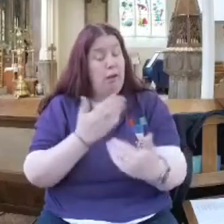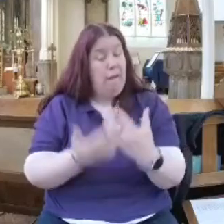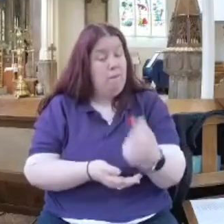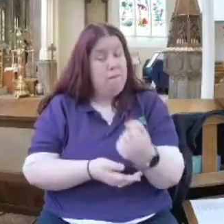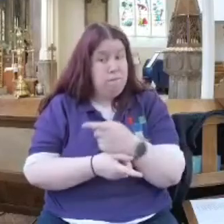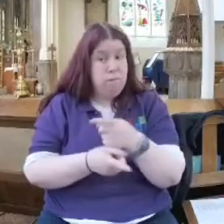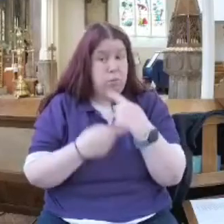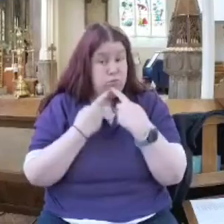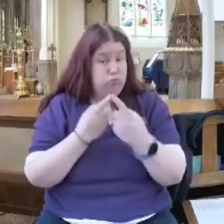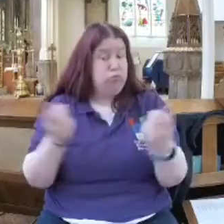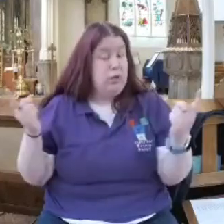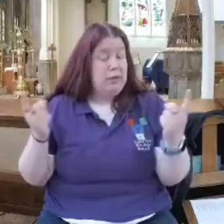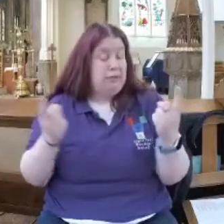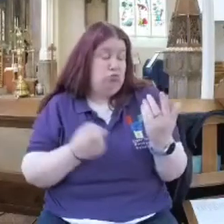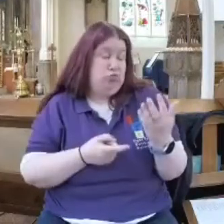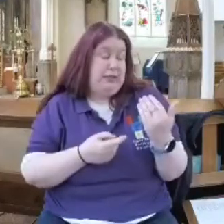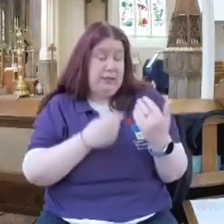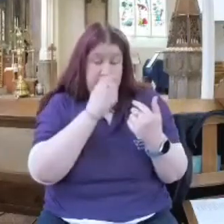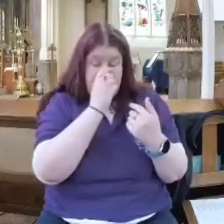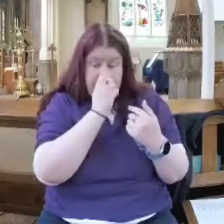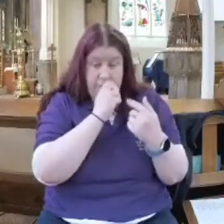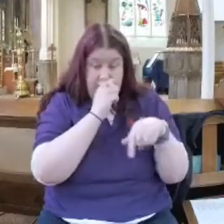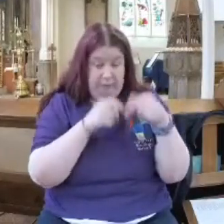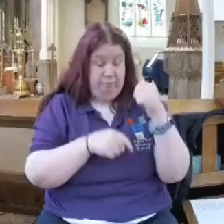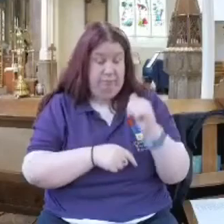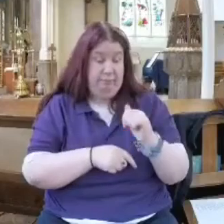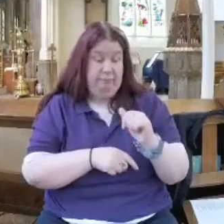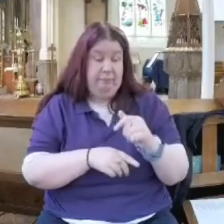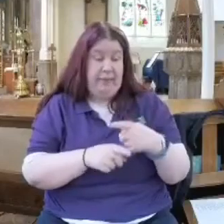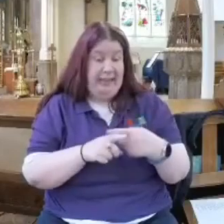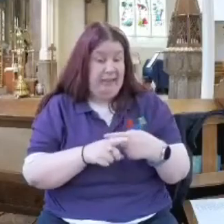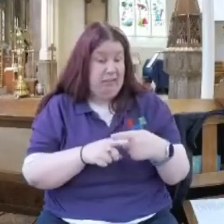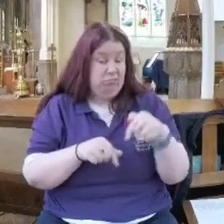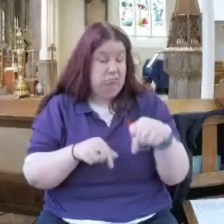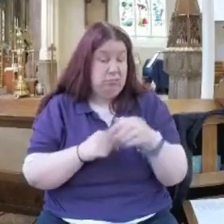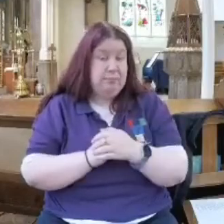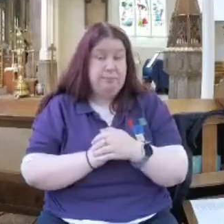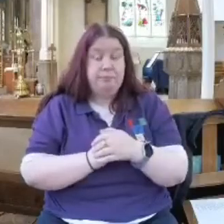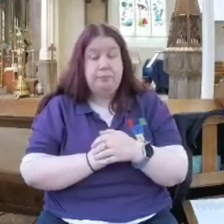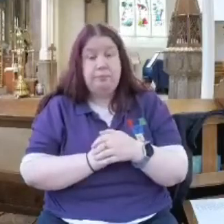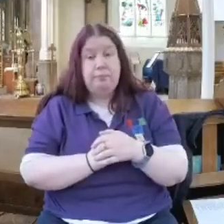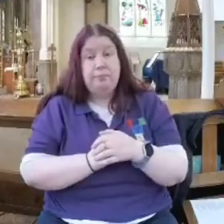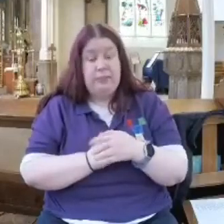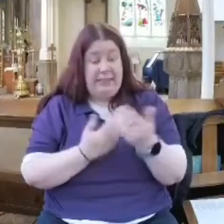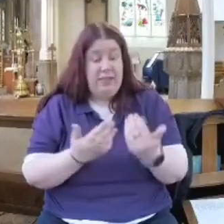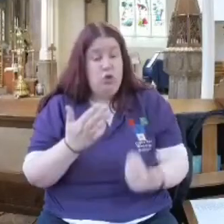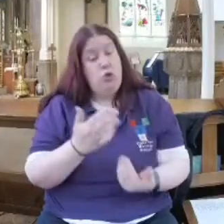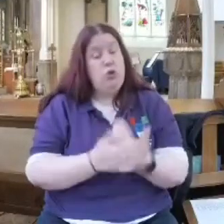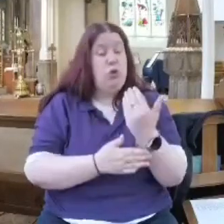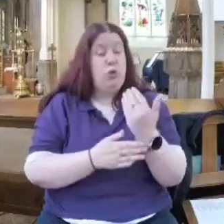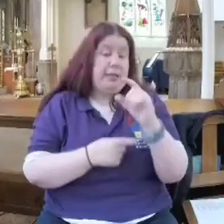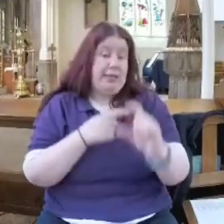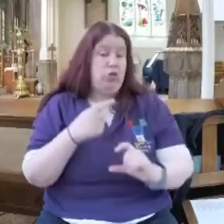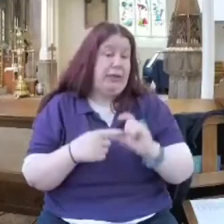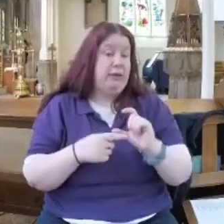century, based on our experience in England. Encouragingly, though, in this new century, it